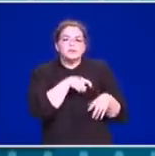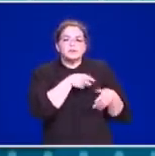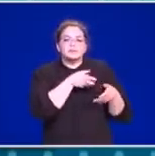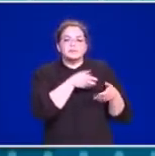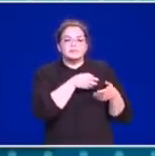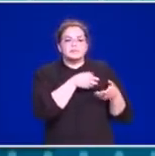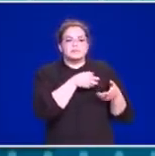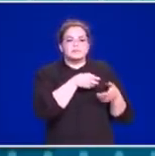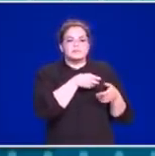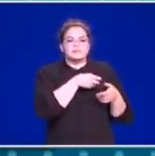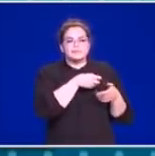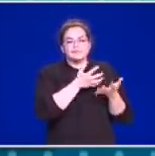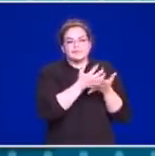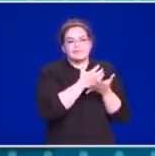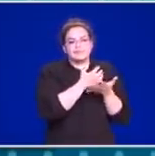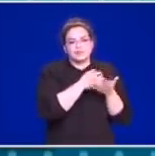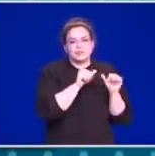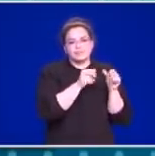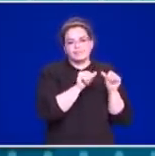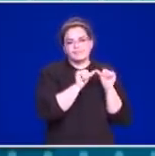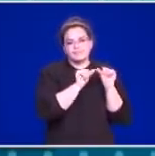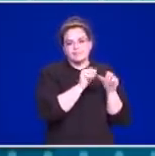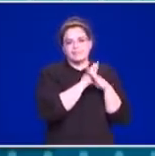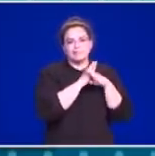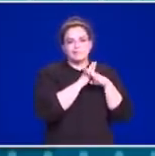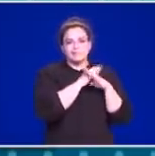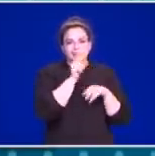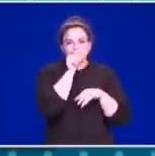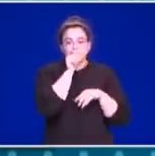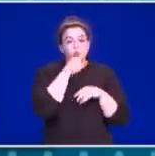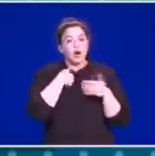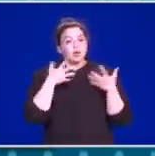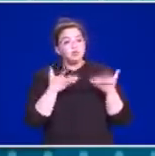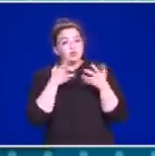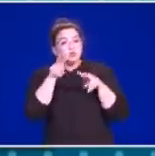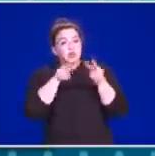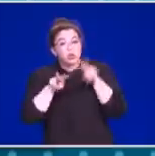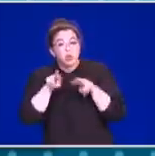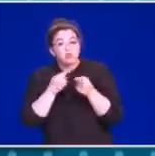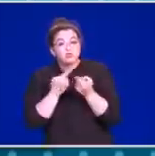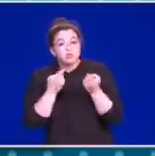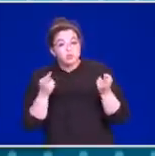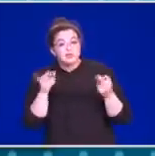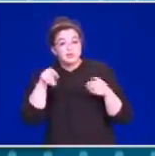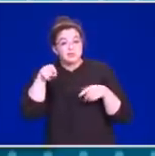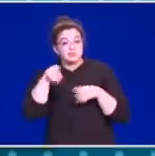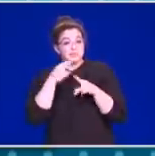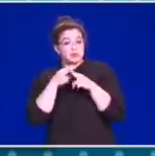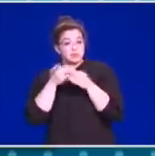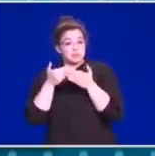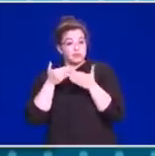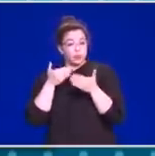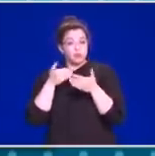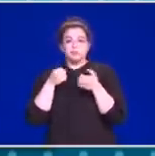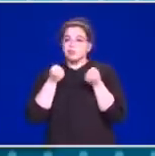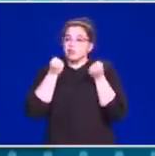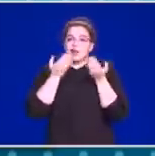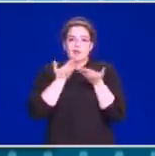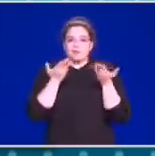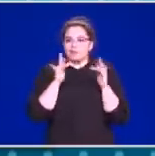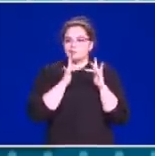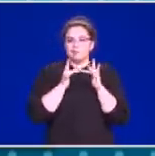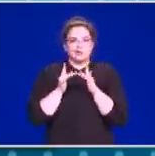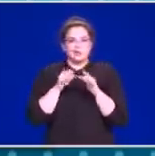the confidentiality. So I think, encourage you to look at the resources that Michael mentioned earlier. I think there's lots of stuff out